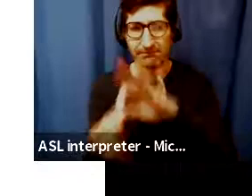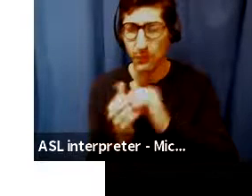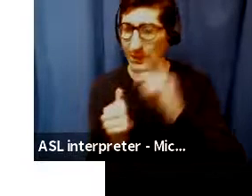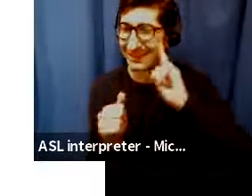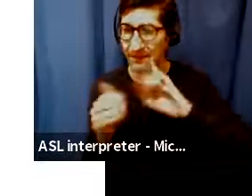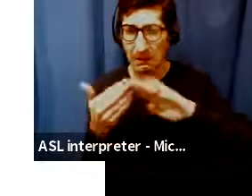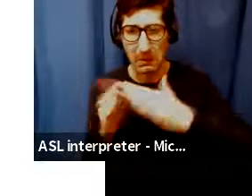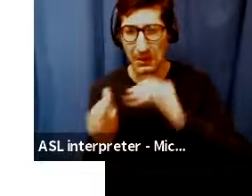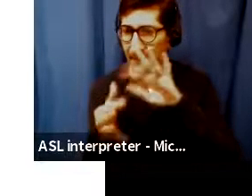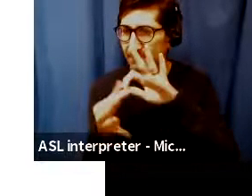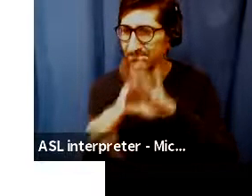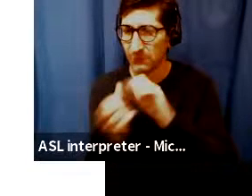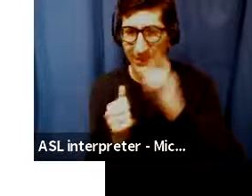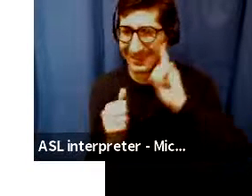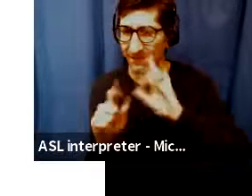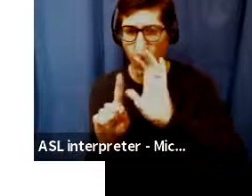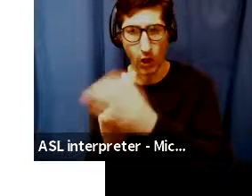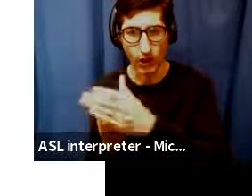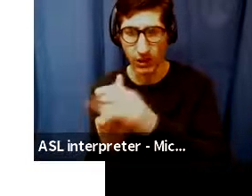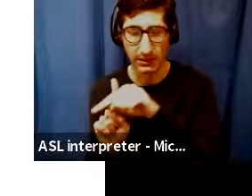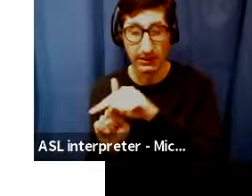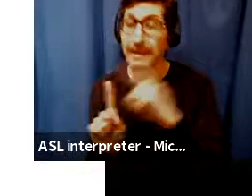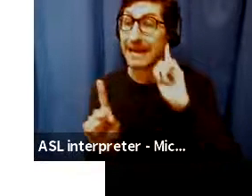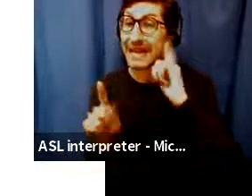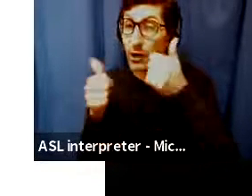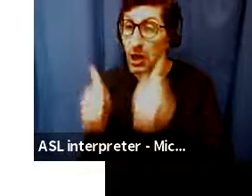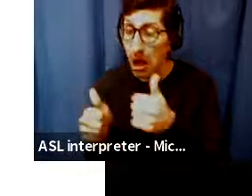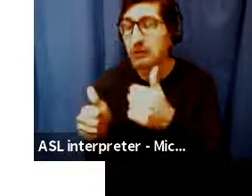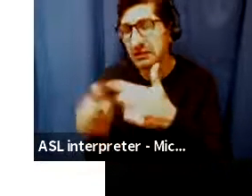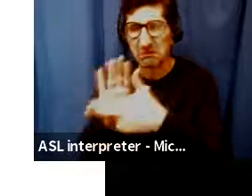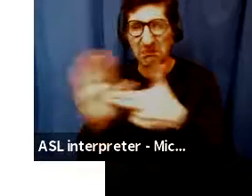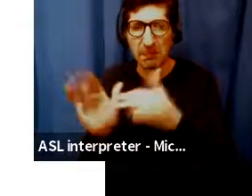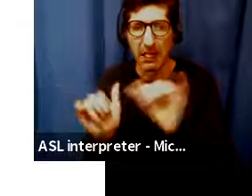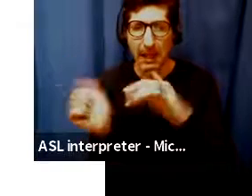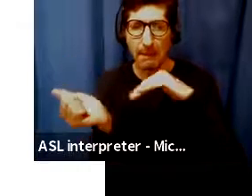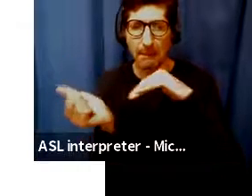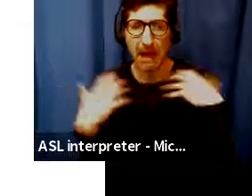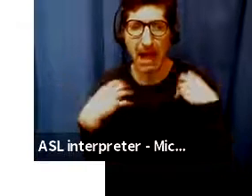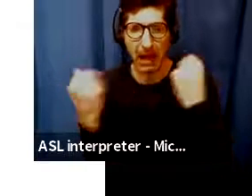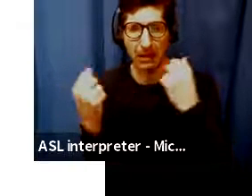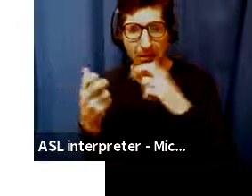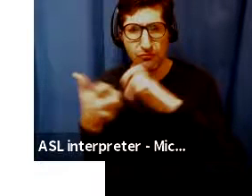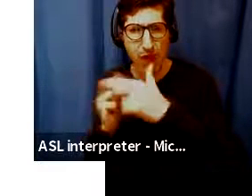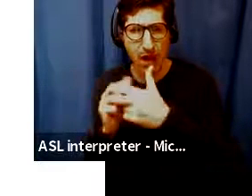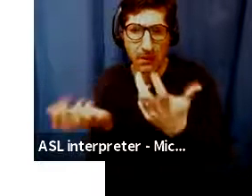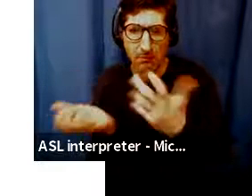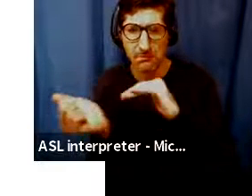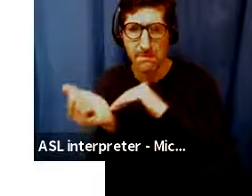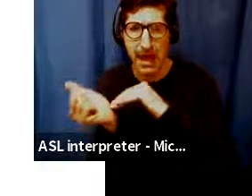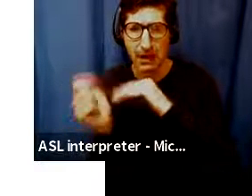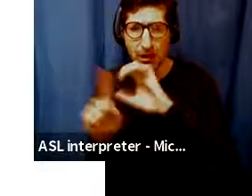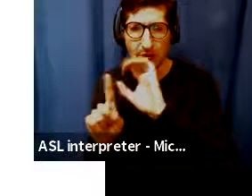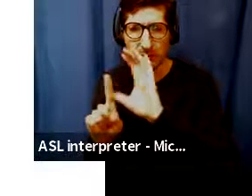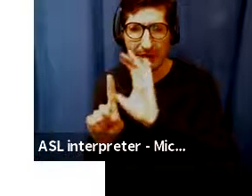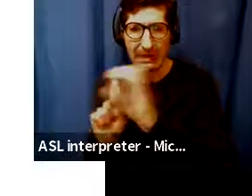culture. Hearing loss is a medical condition. They are quite comfortable in the